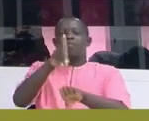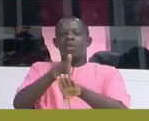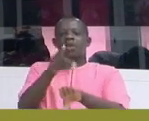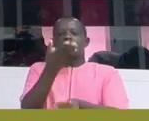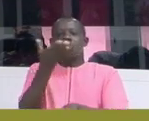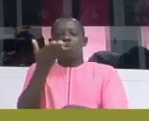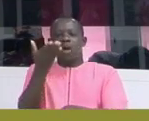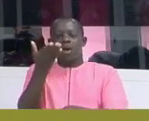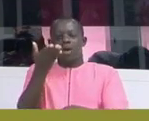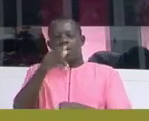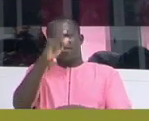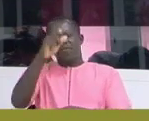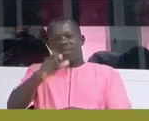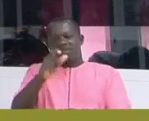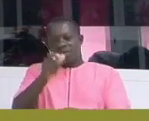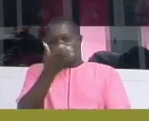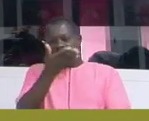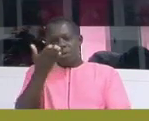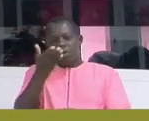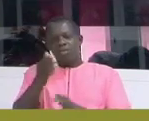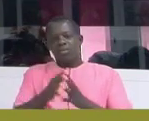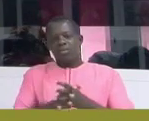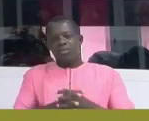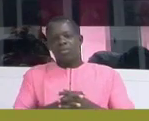Where about where are you born?